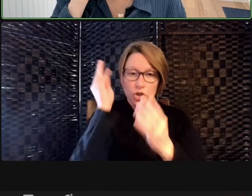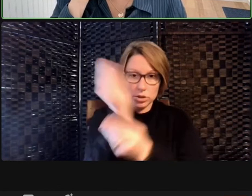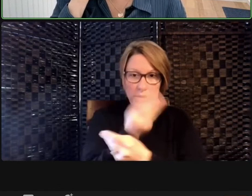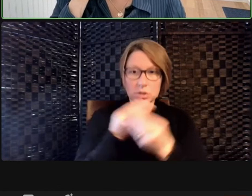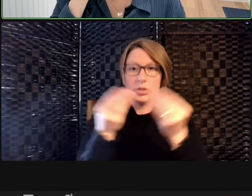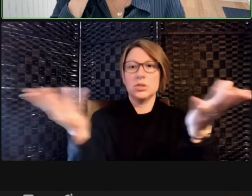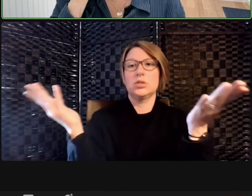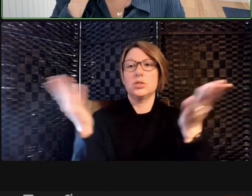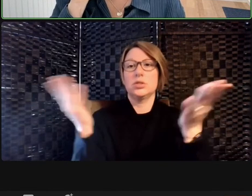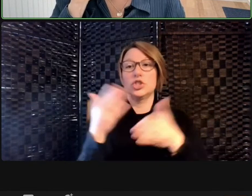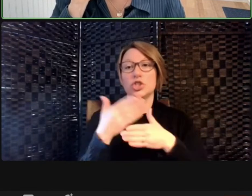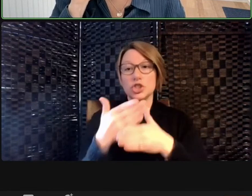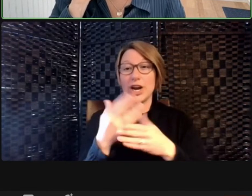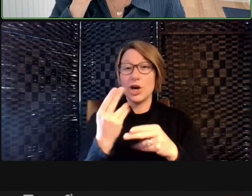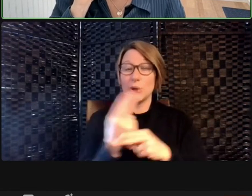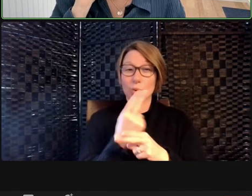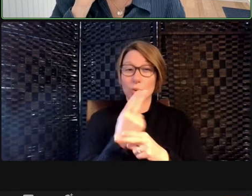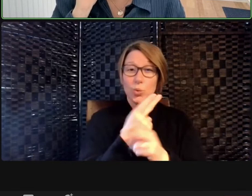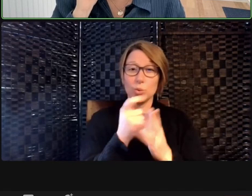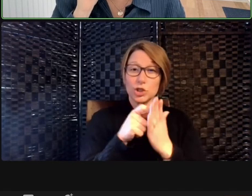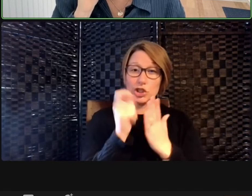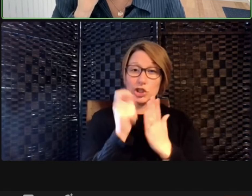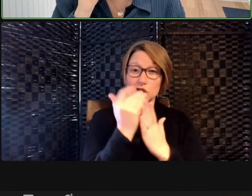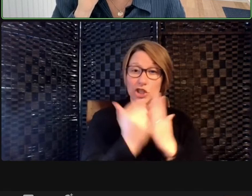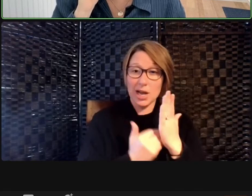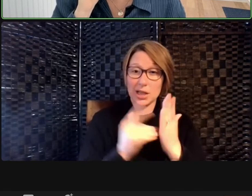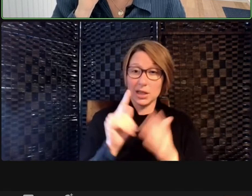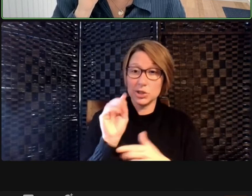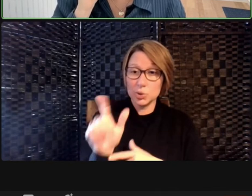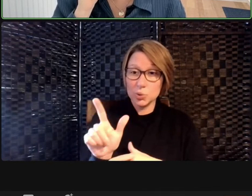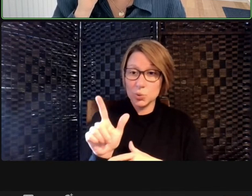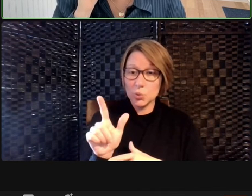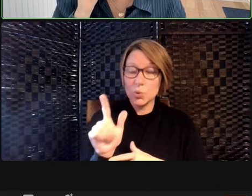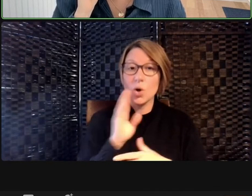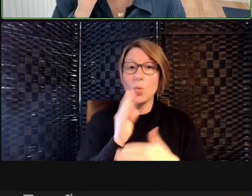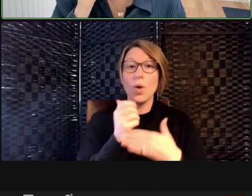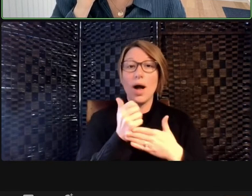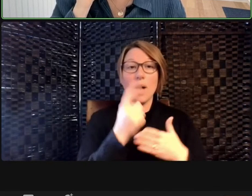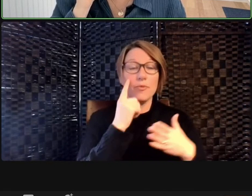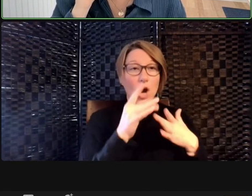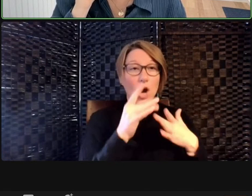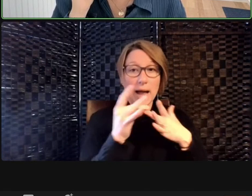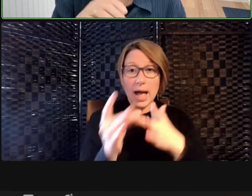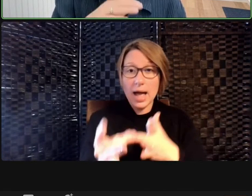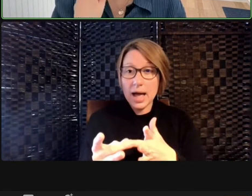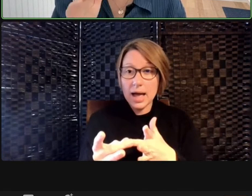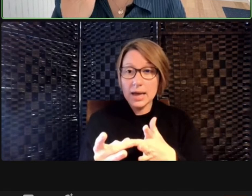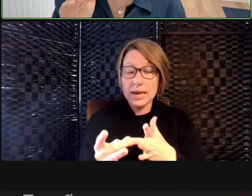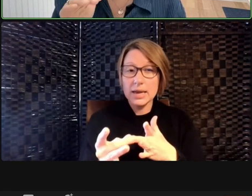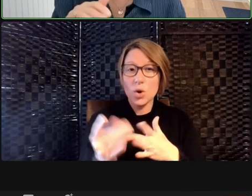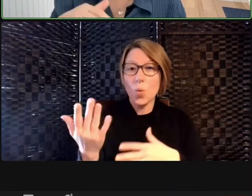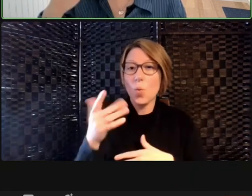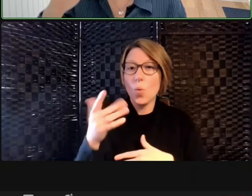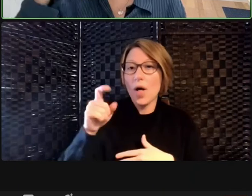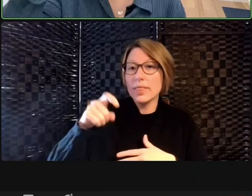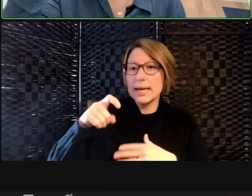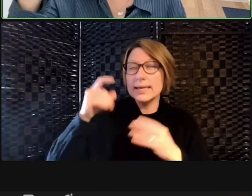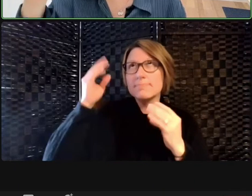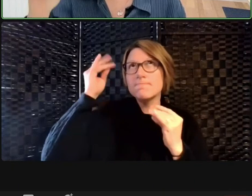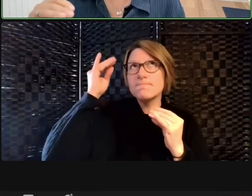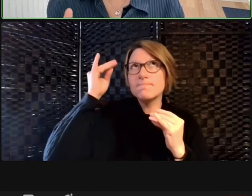should be using this checklist tool. It is going to help them in terms of guiding them for what they need to be thinking about